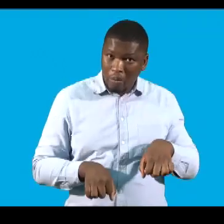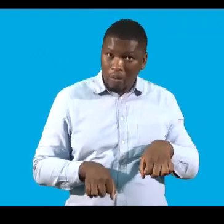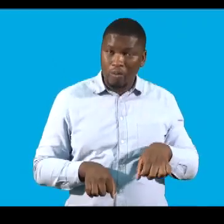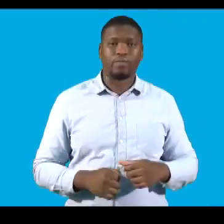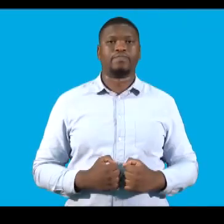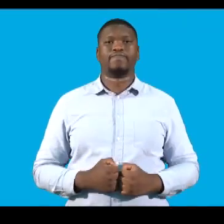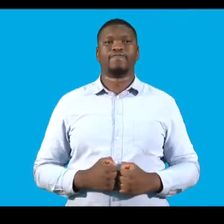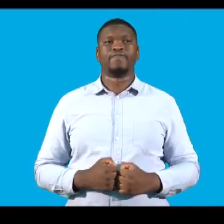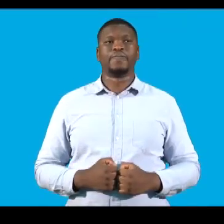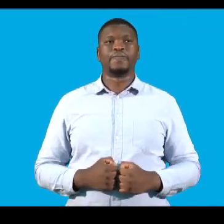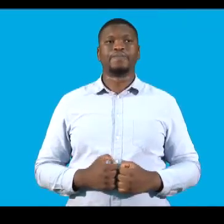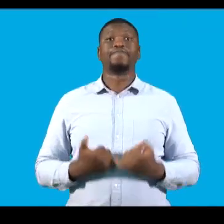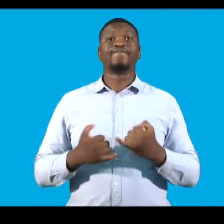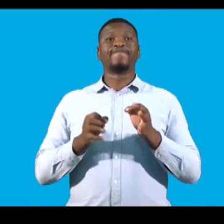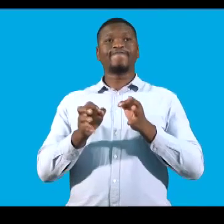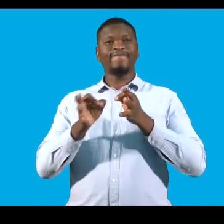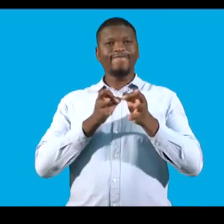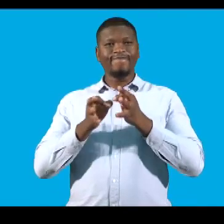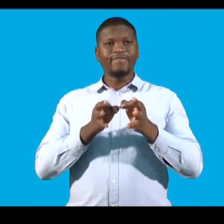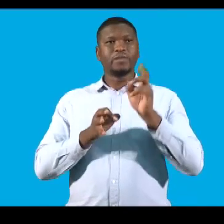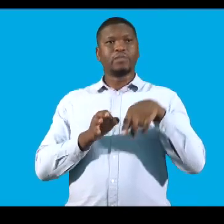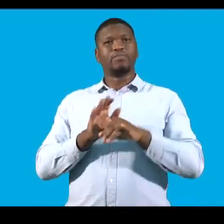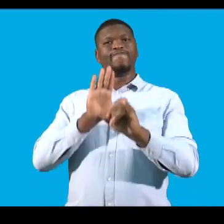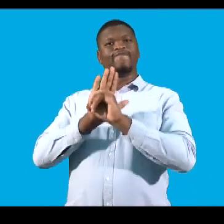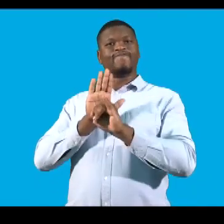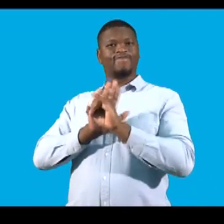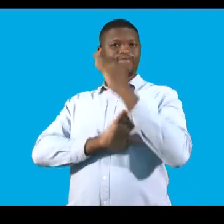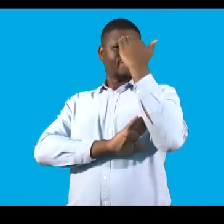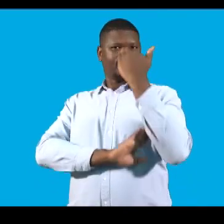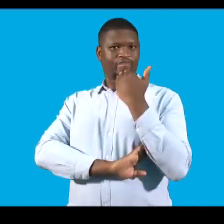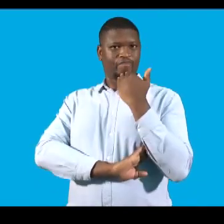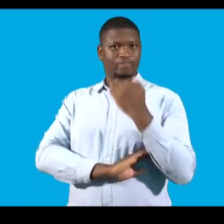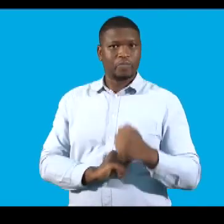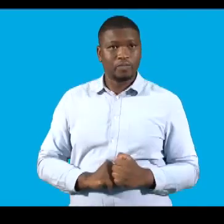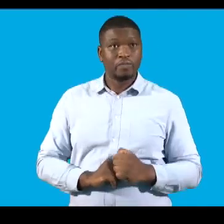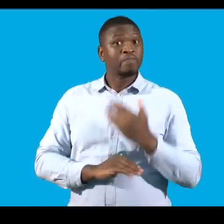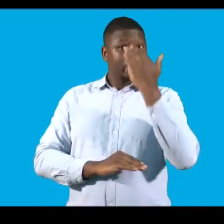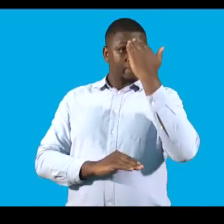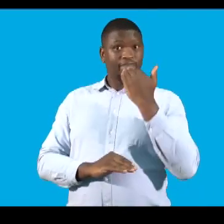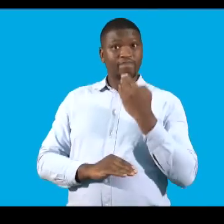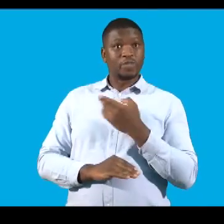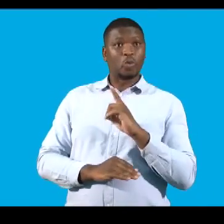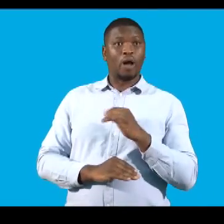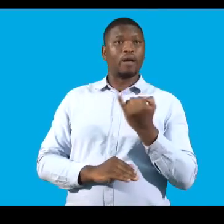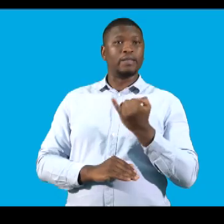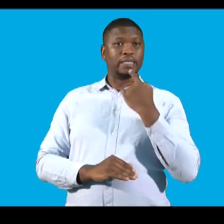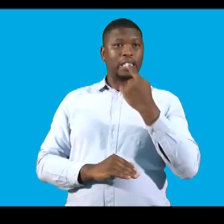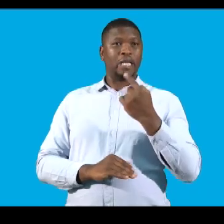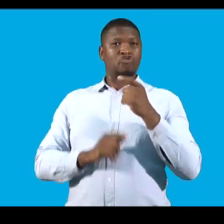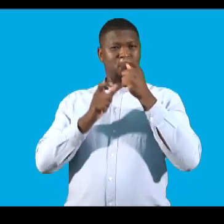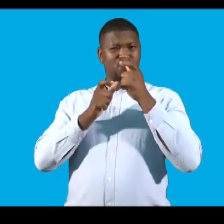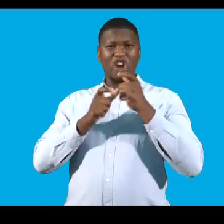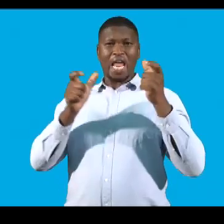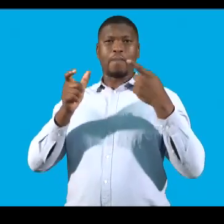poem. Now, explain the identified image. So the identified image would be scream the smell